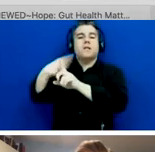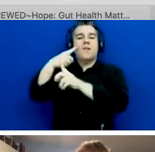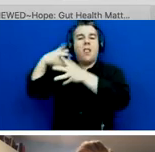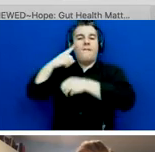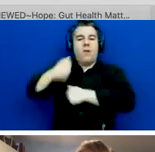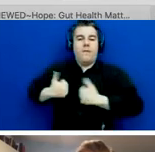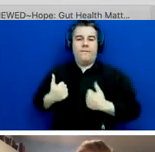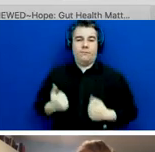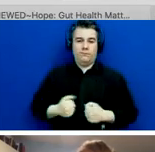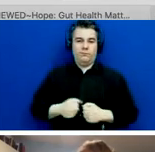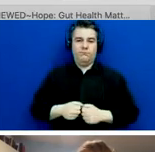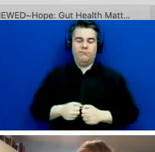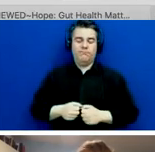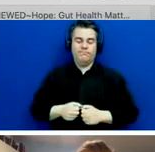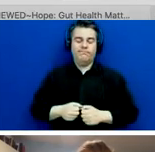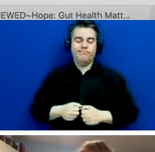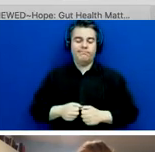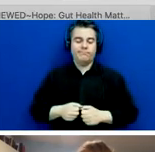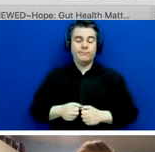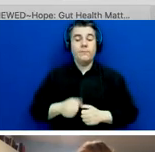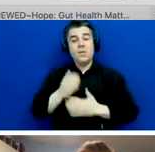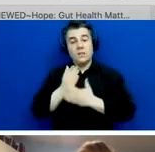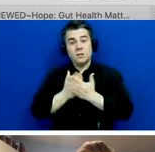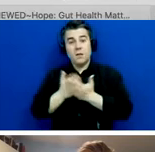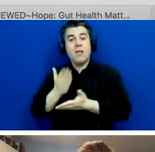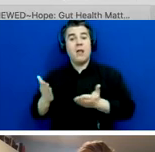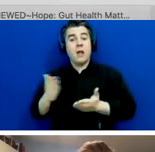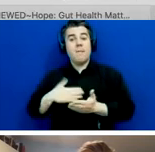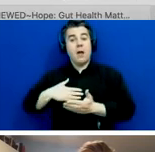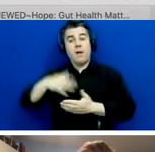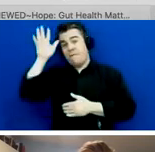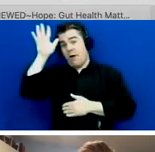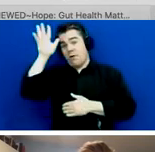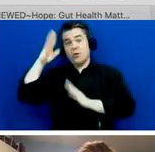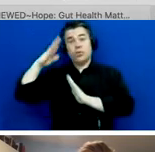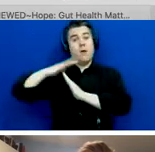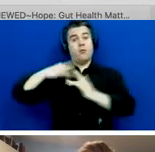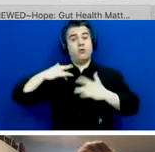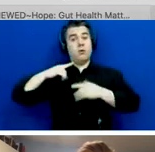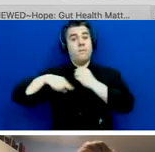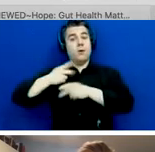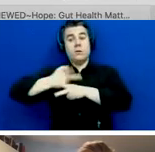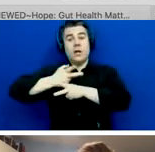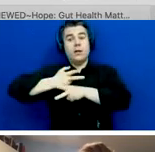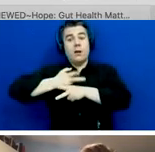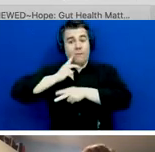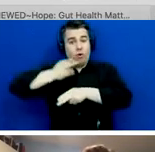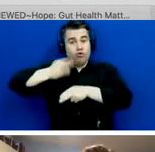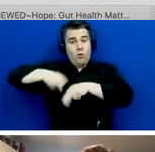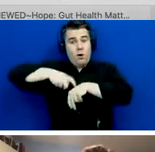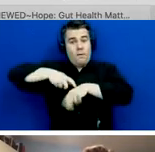Some of the things that he was most concerned about taking care of in the short time he